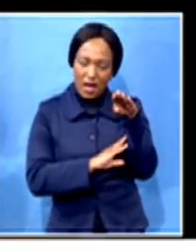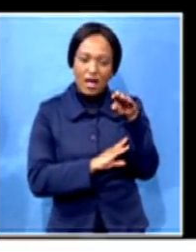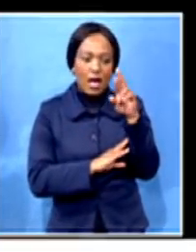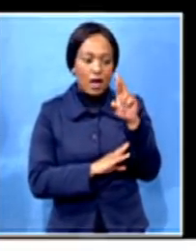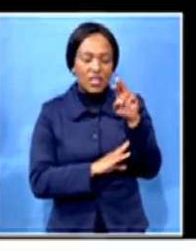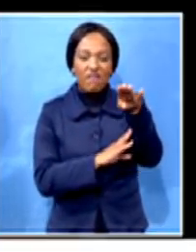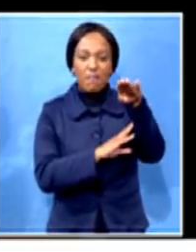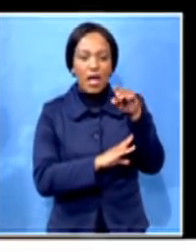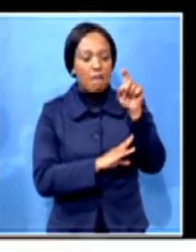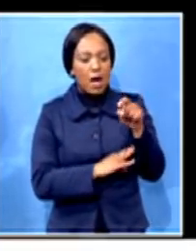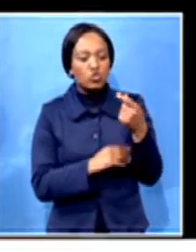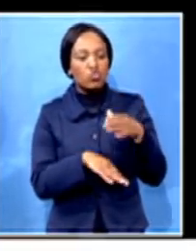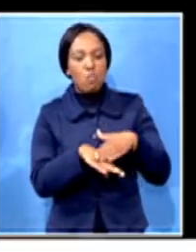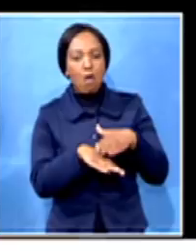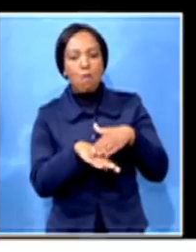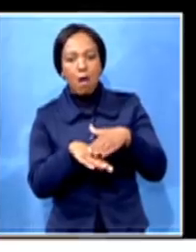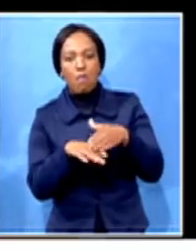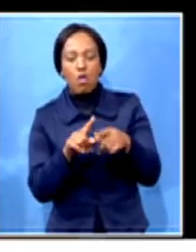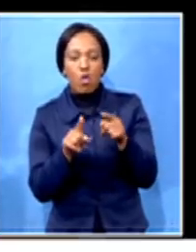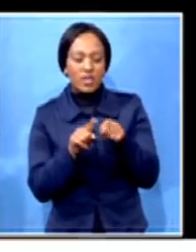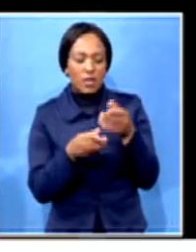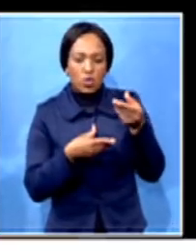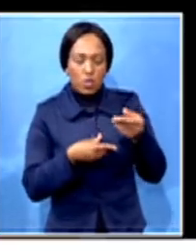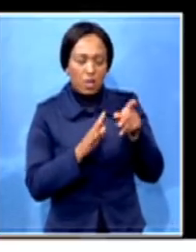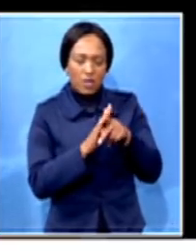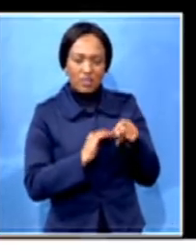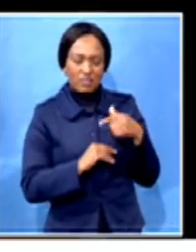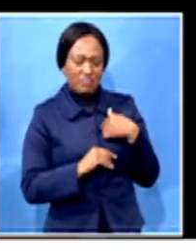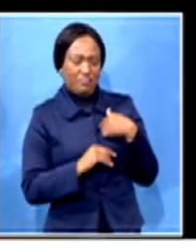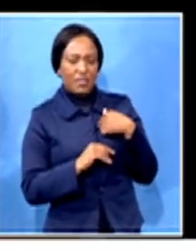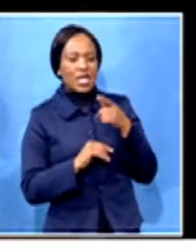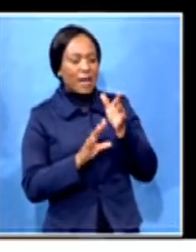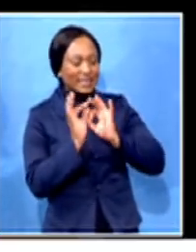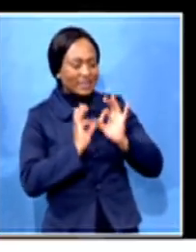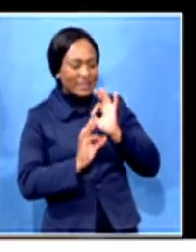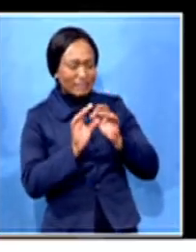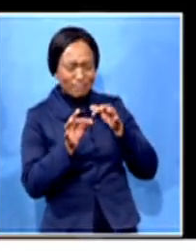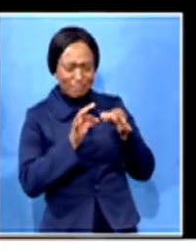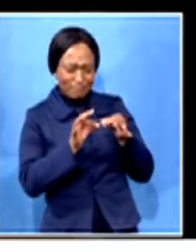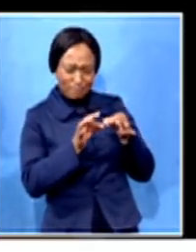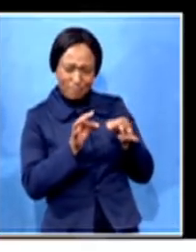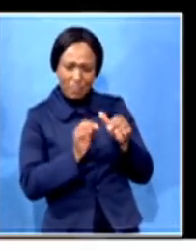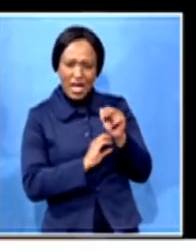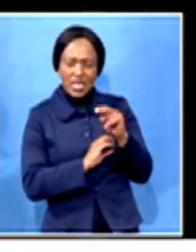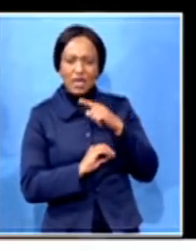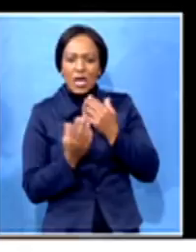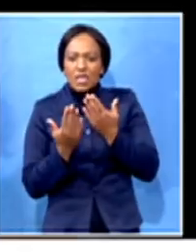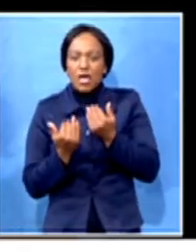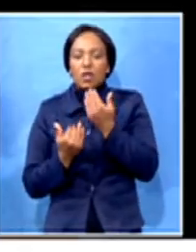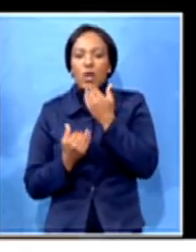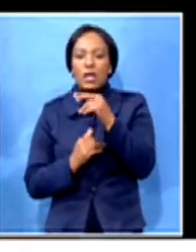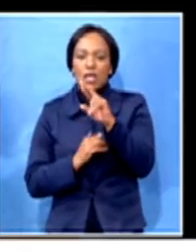needs to do more. Well, this is the type of policy document that should now explicitly tell us exactly what it is that the ANC expects the Reserve Bank to do.